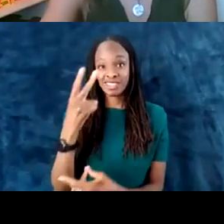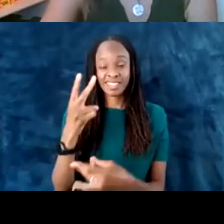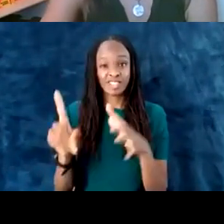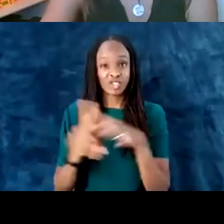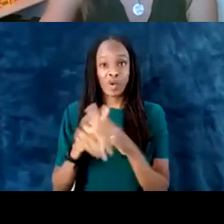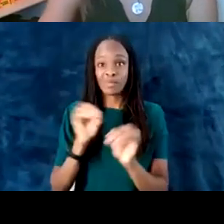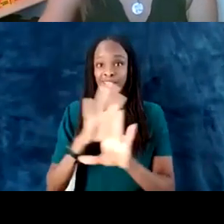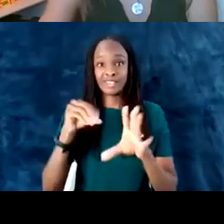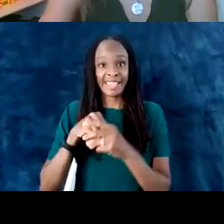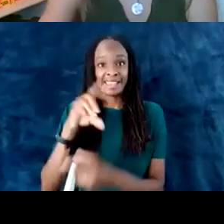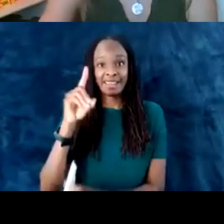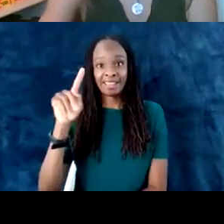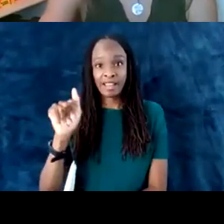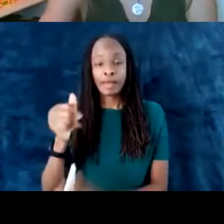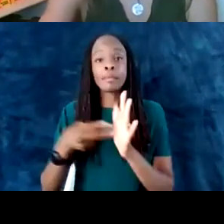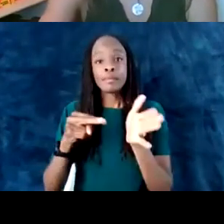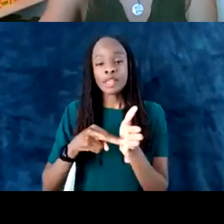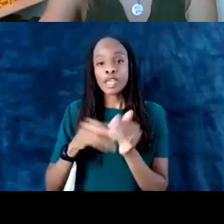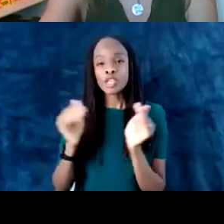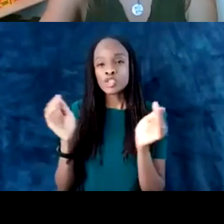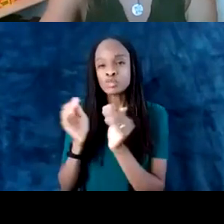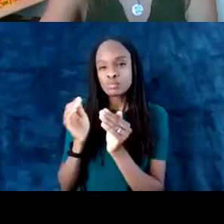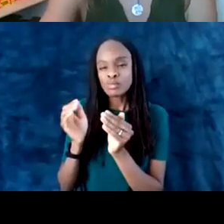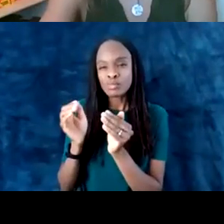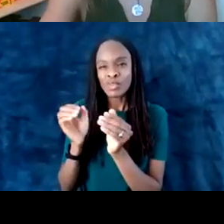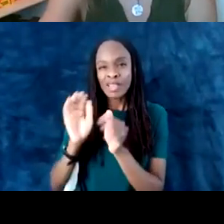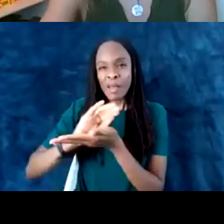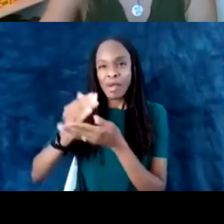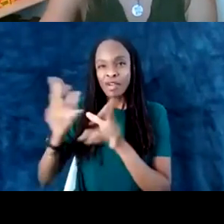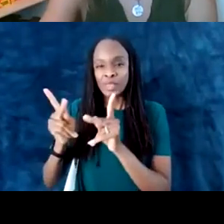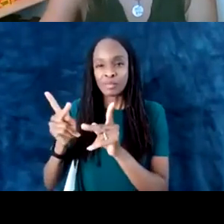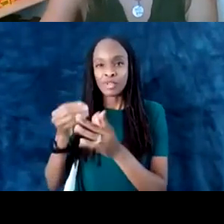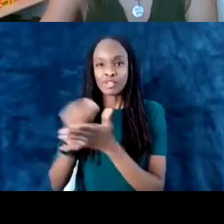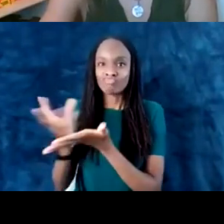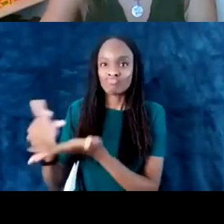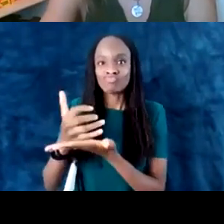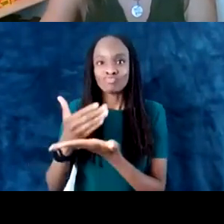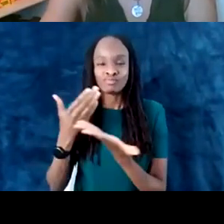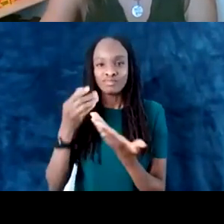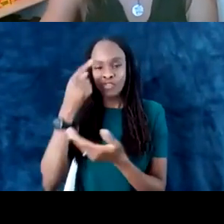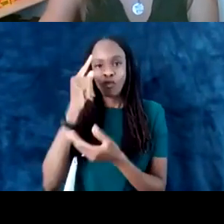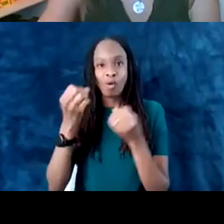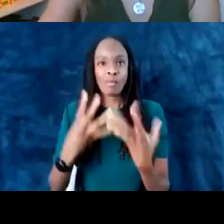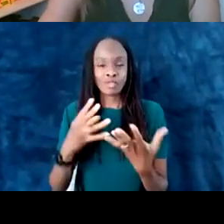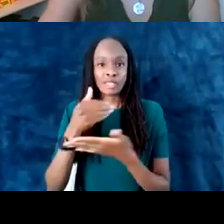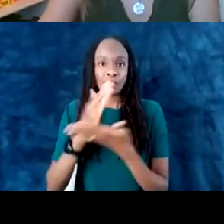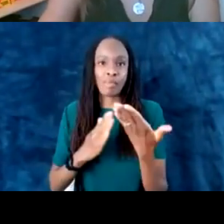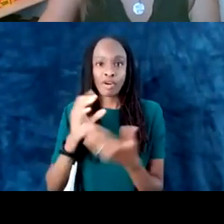clearly in the data. So in other words, a small handful of players is making these lucrative multi-part documentary series deals.